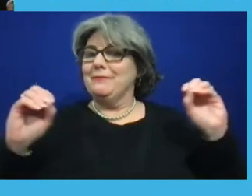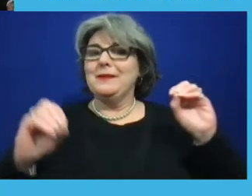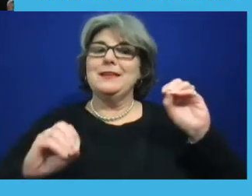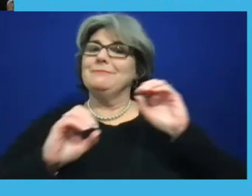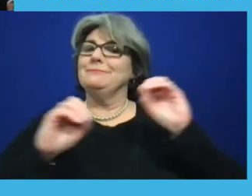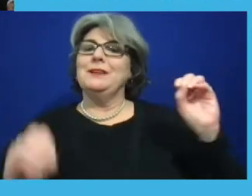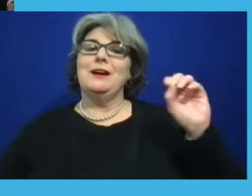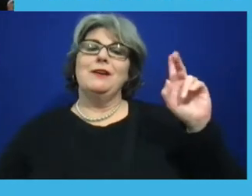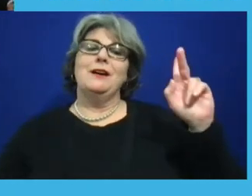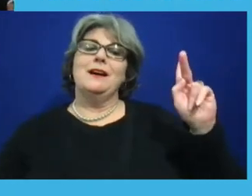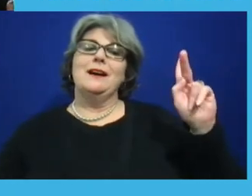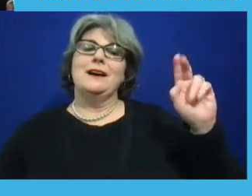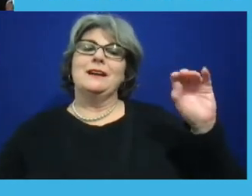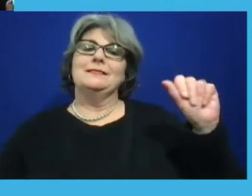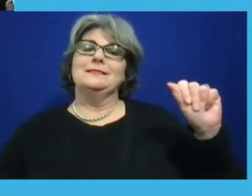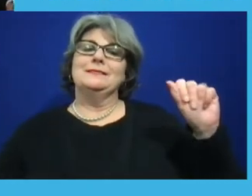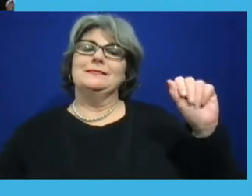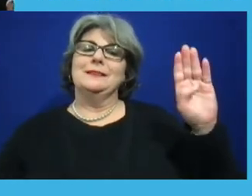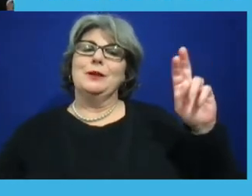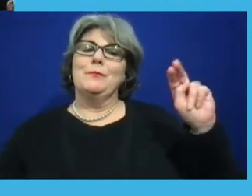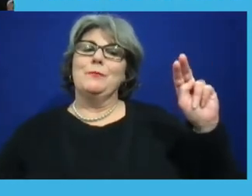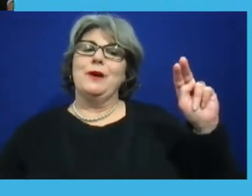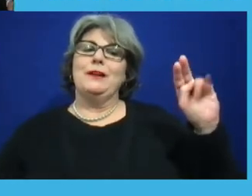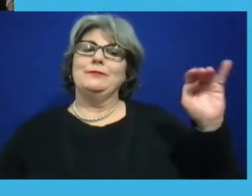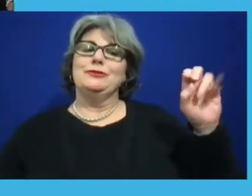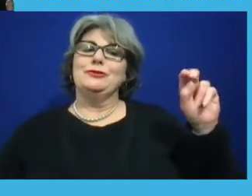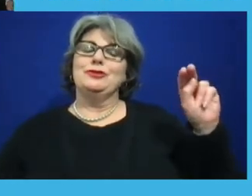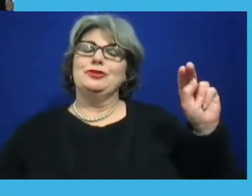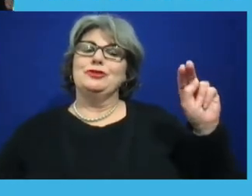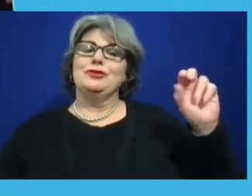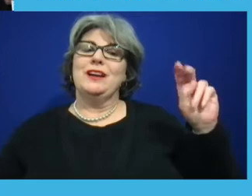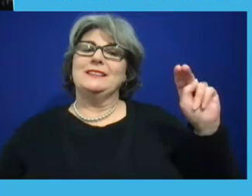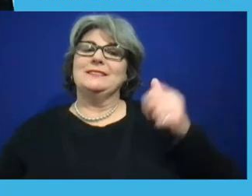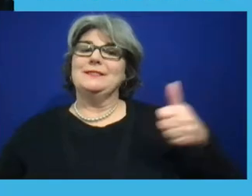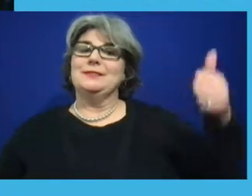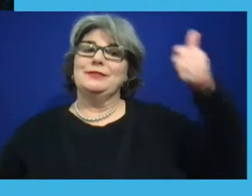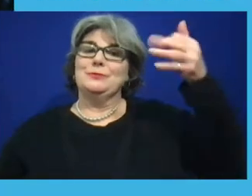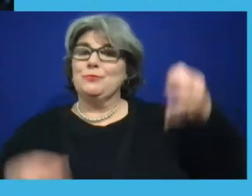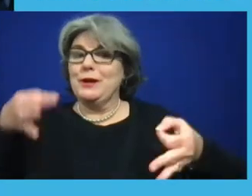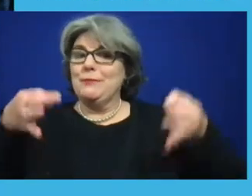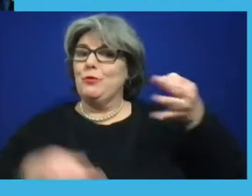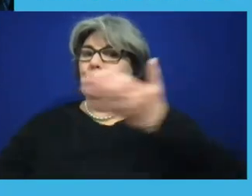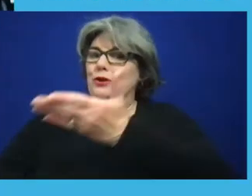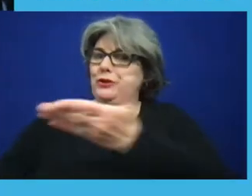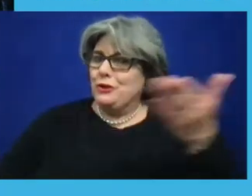Without you, Georgia, there would be no Justice Ketanji Brown Jackson. You did that.